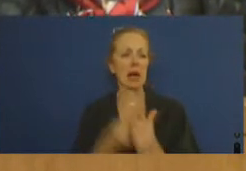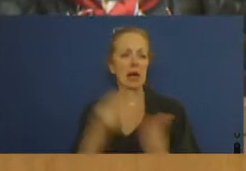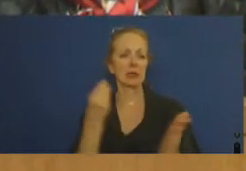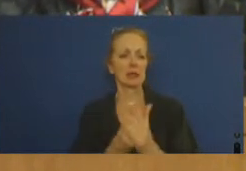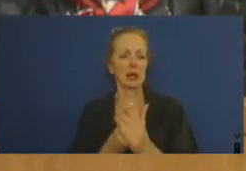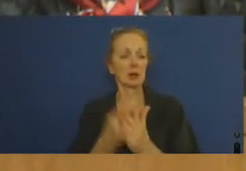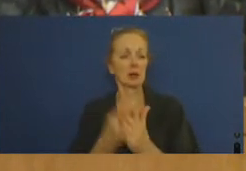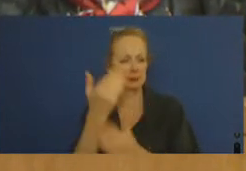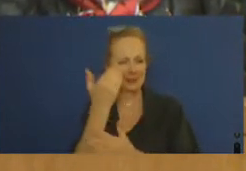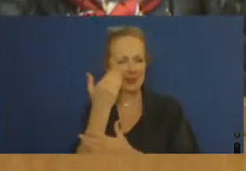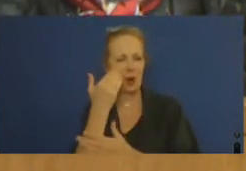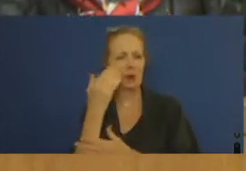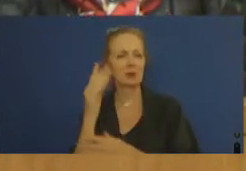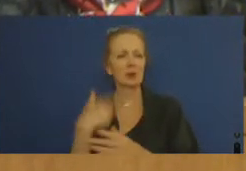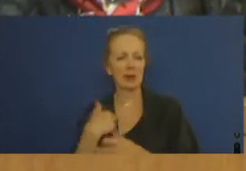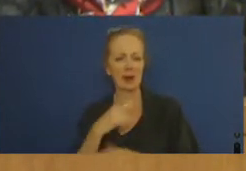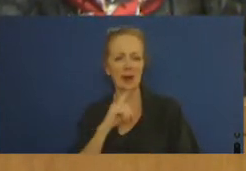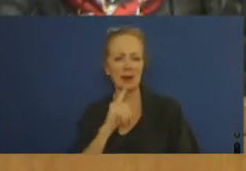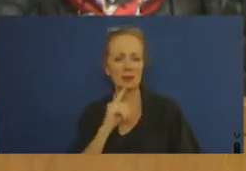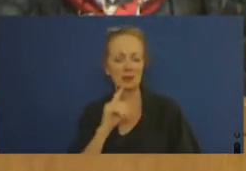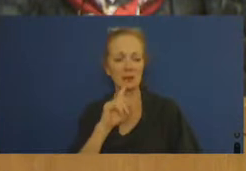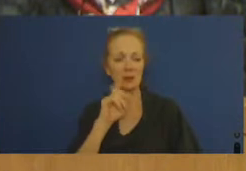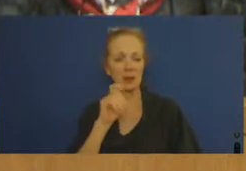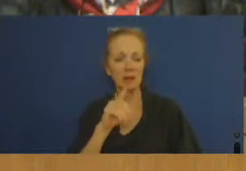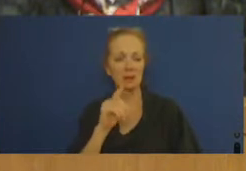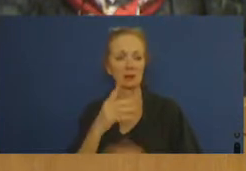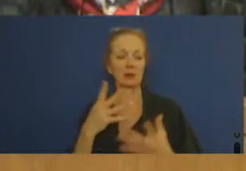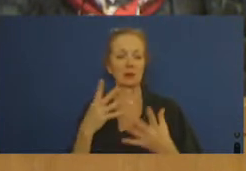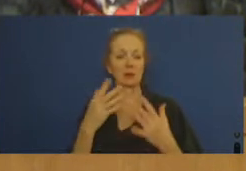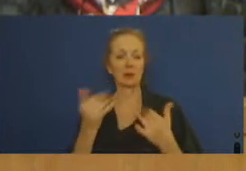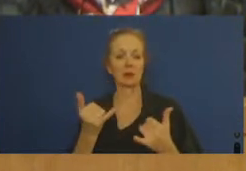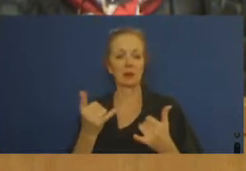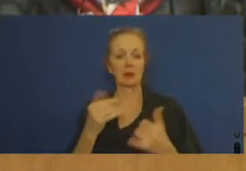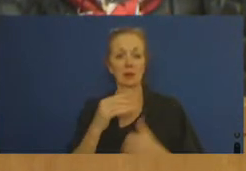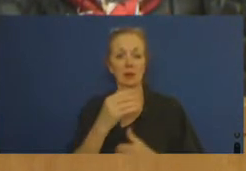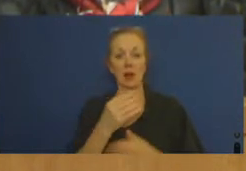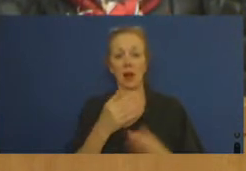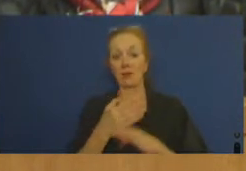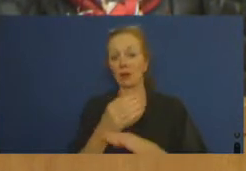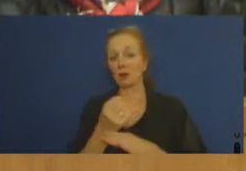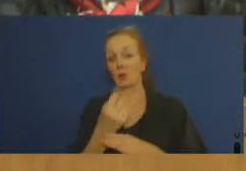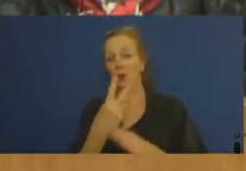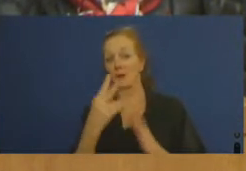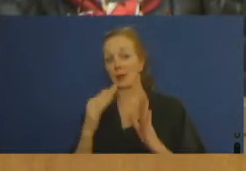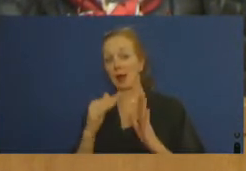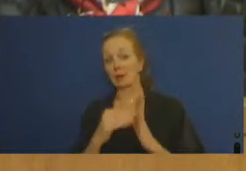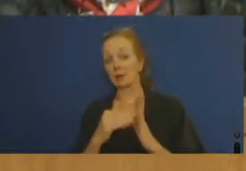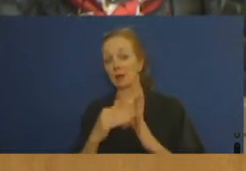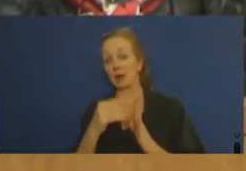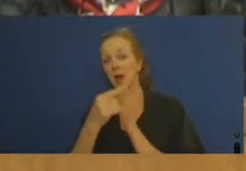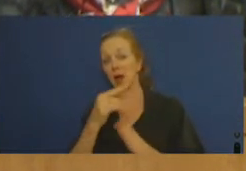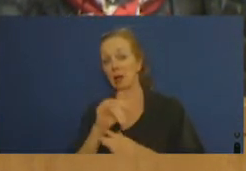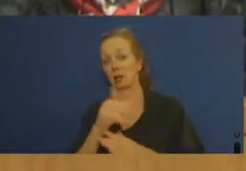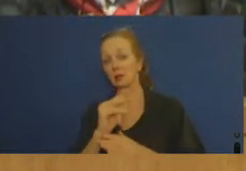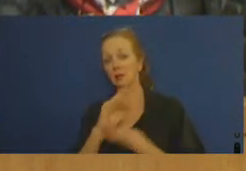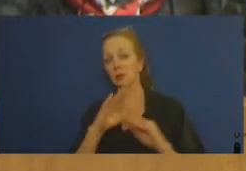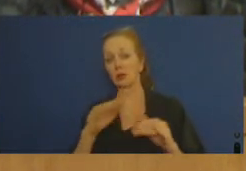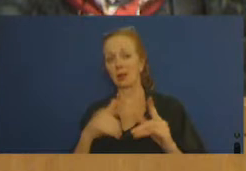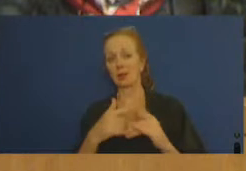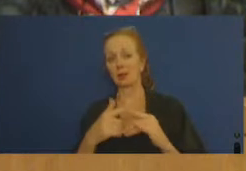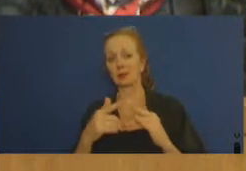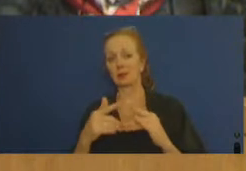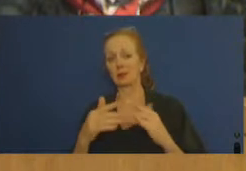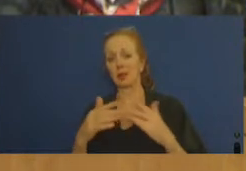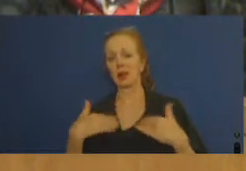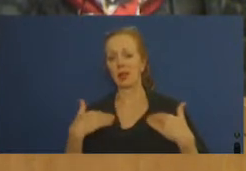question. In the meantime, over 12,000 Gazan children have had their young lives snuffed out while